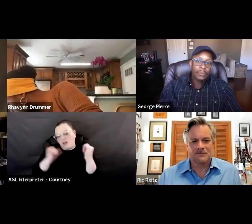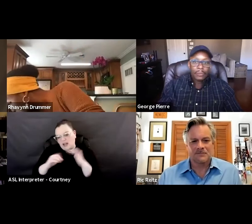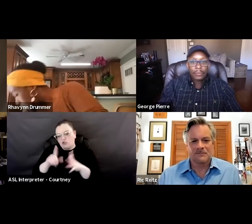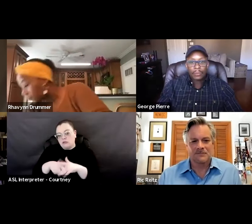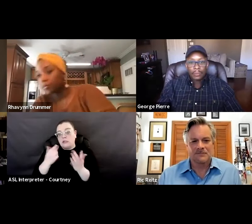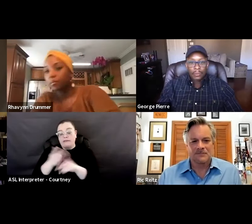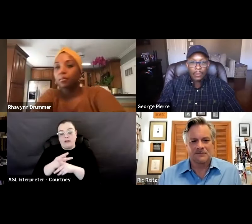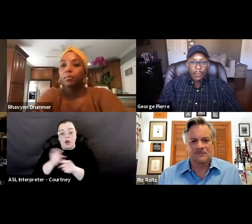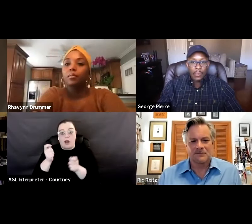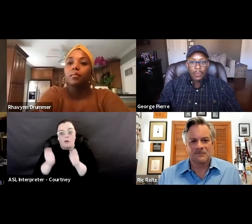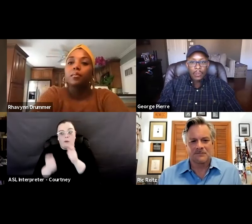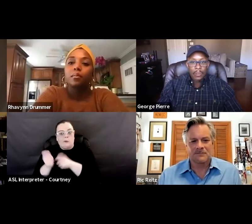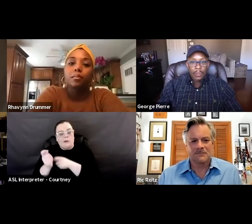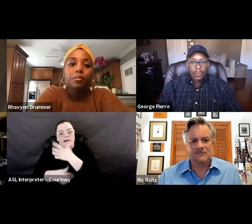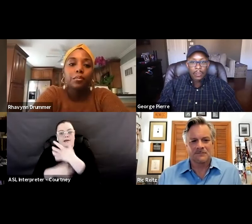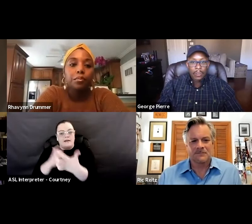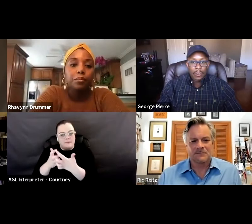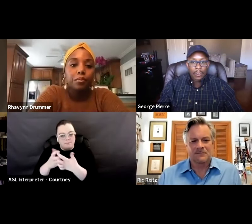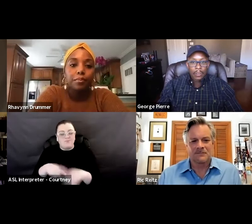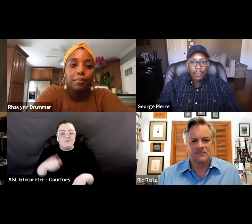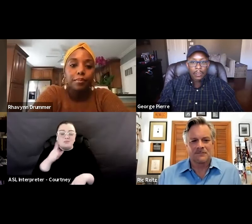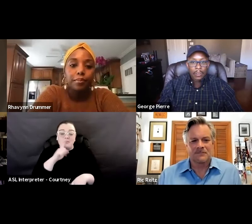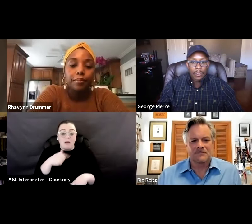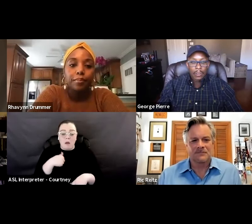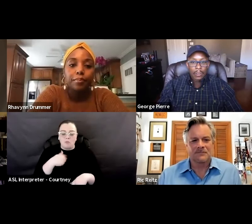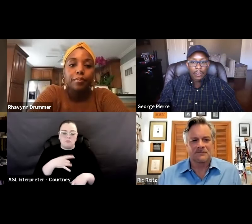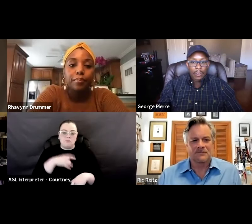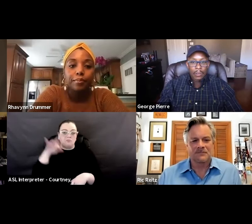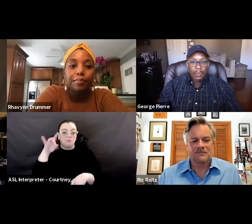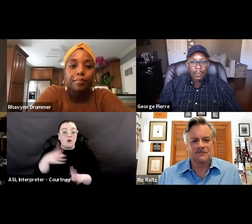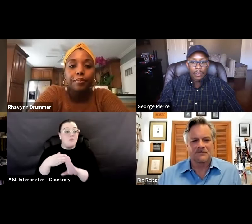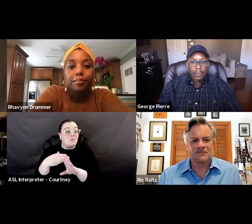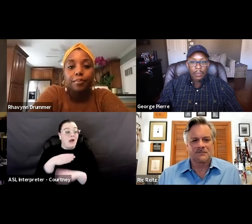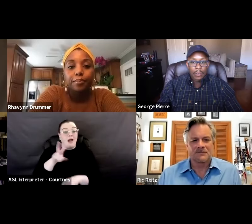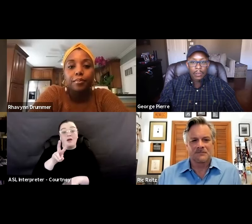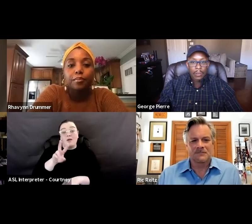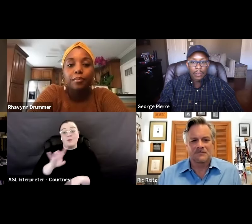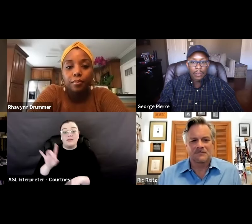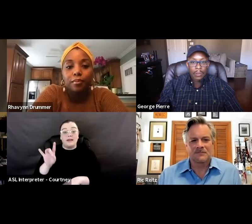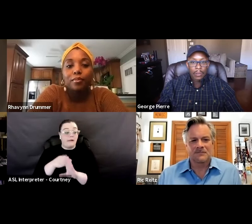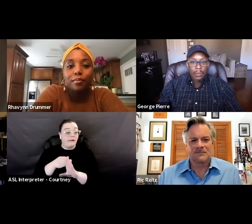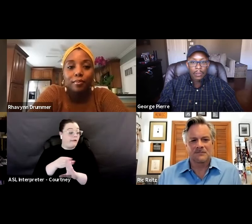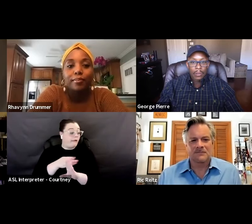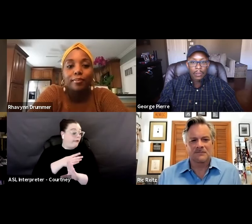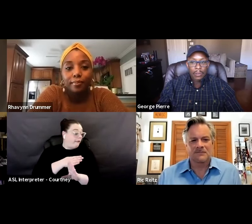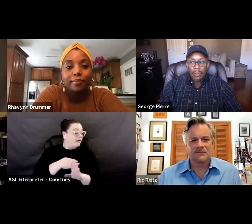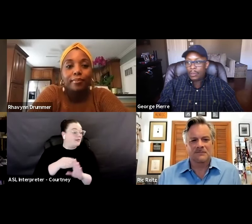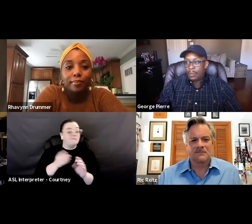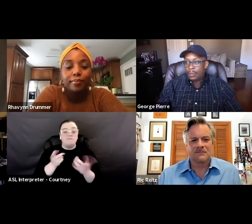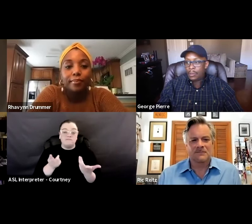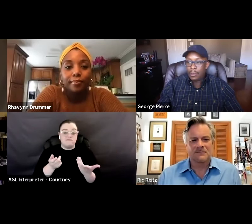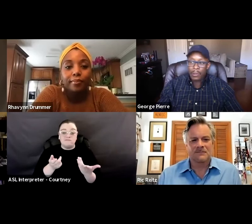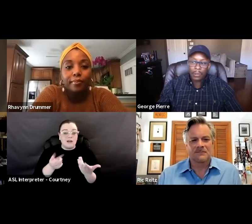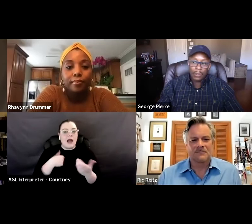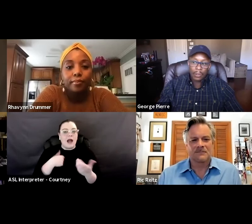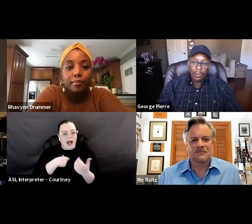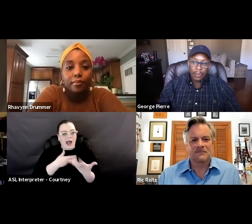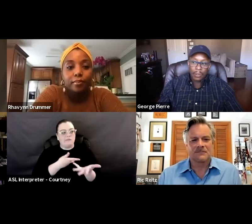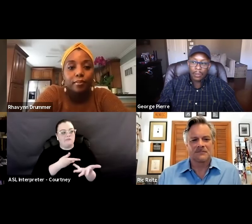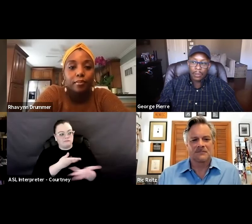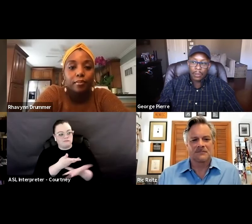2008, for 30 years, I read every single actor I ever sent to